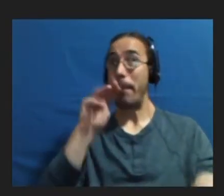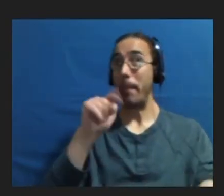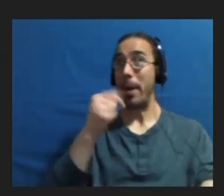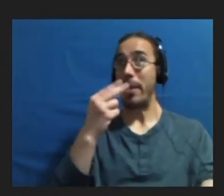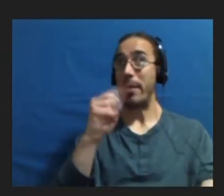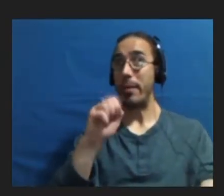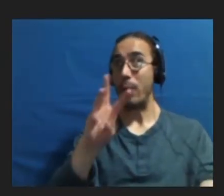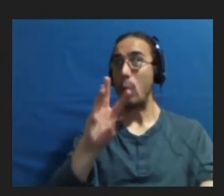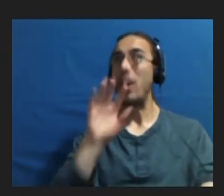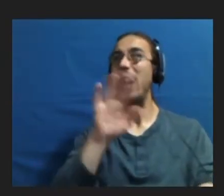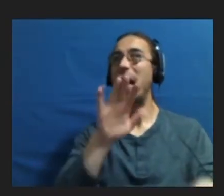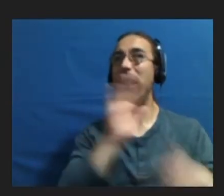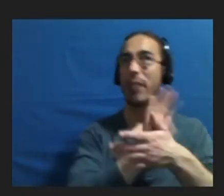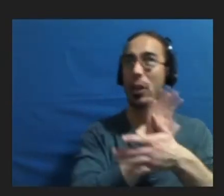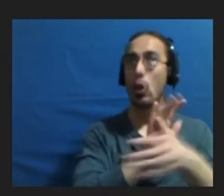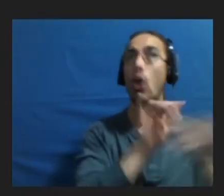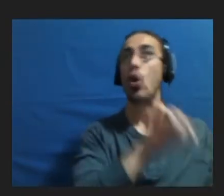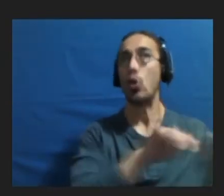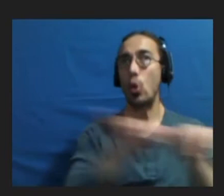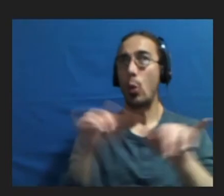a YouTube channel,